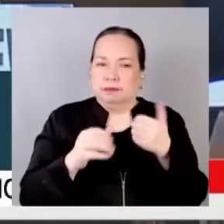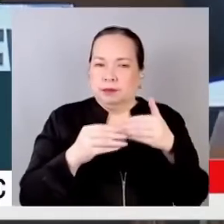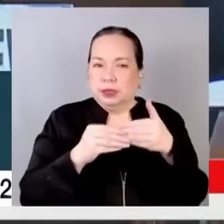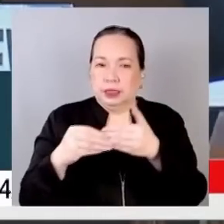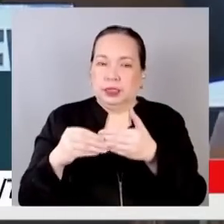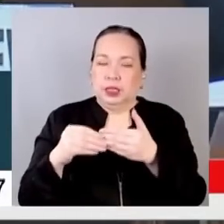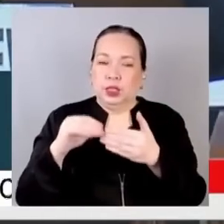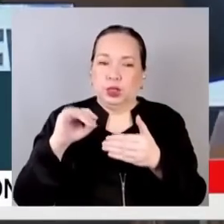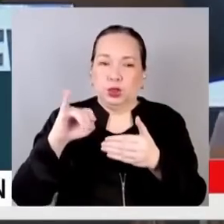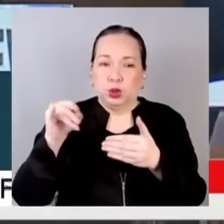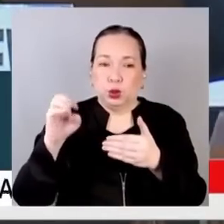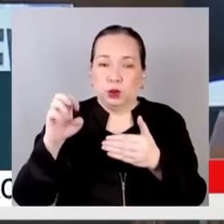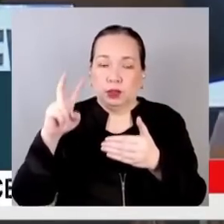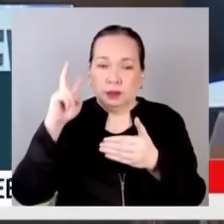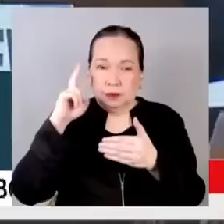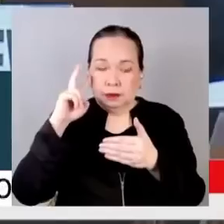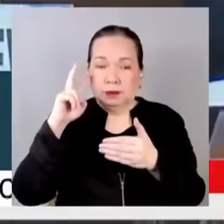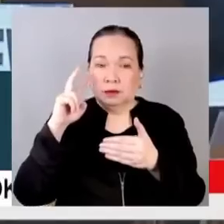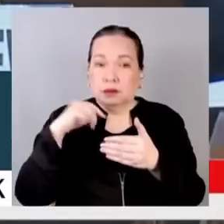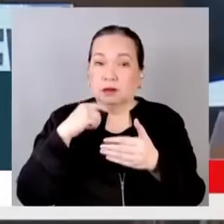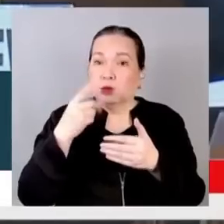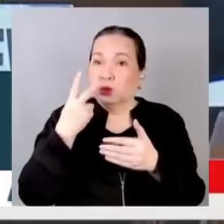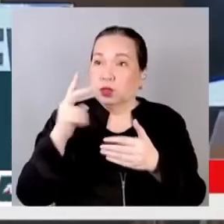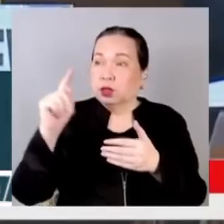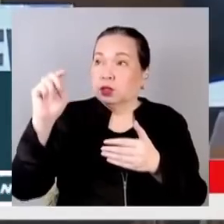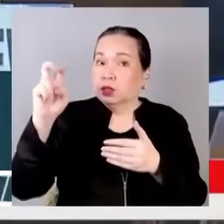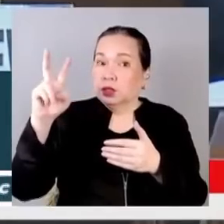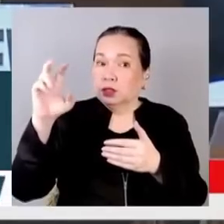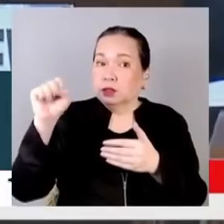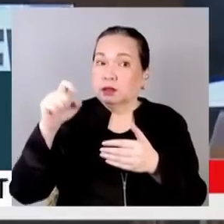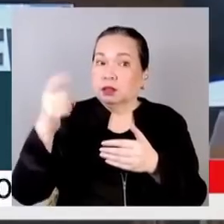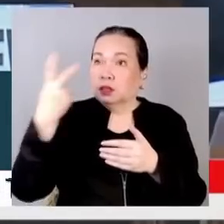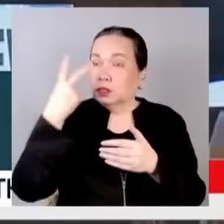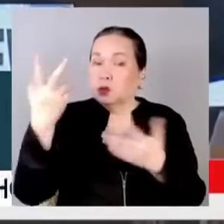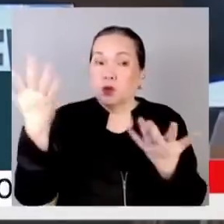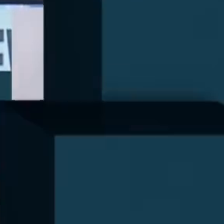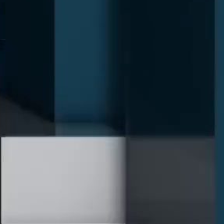Villanueva, Teves was reportedly seen in South Korea.